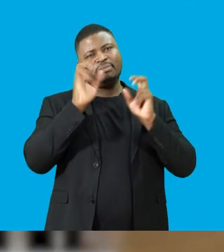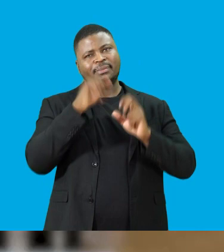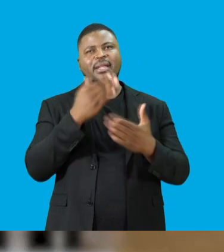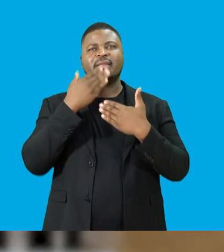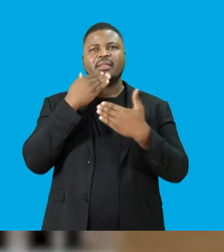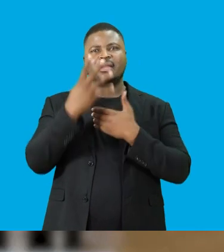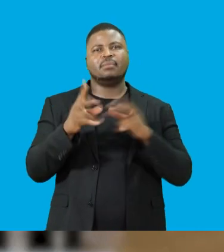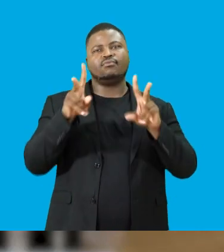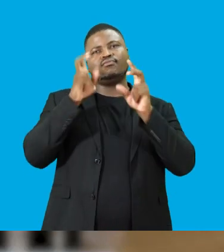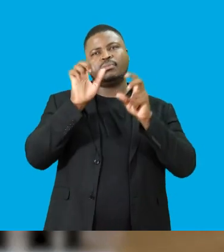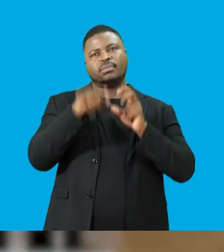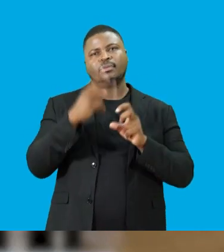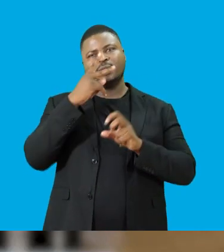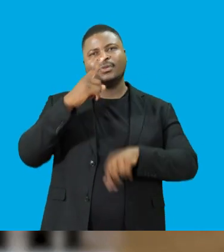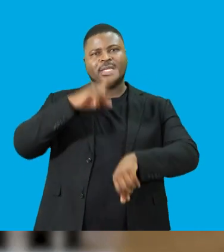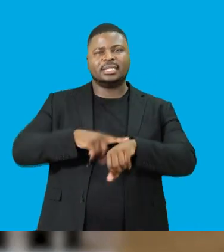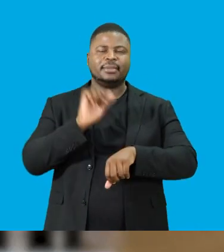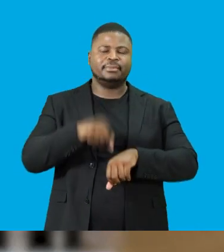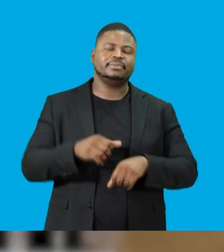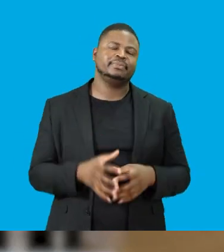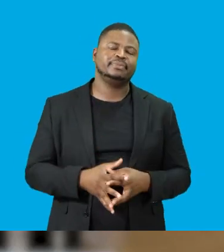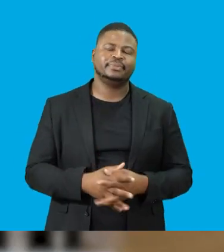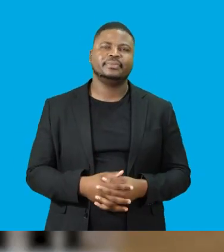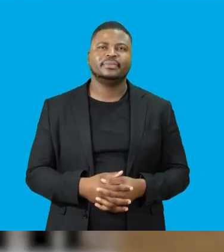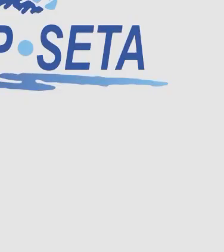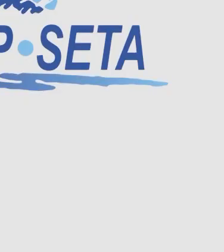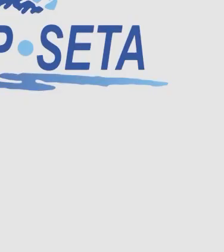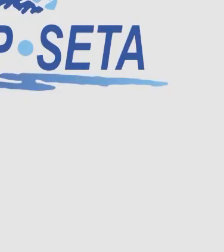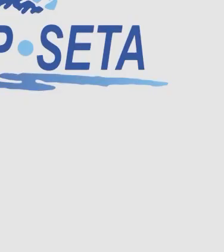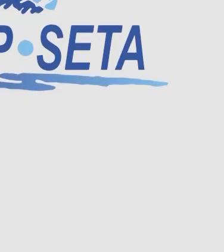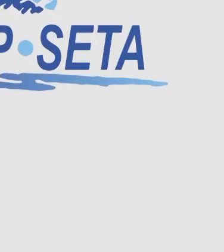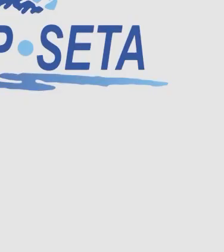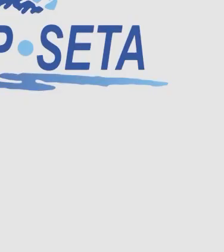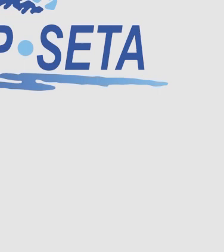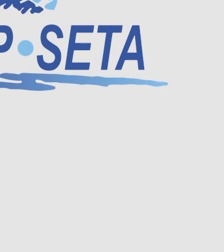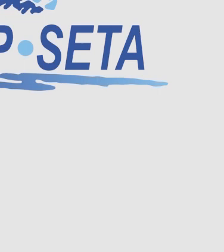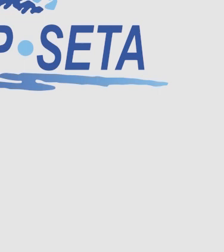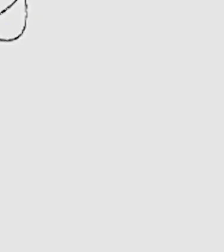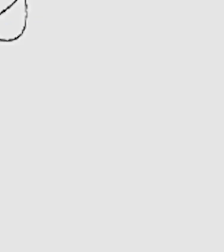Thank you for tuning in, and I'll see you again next time.